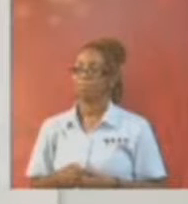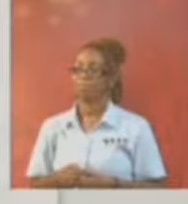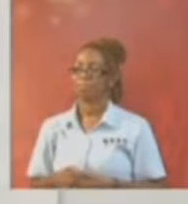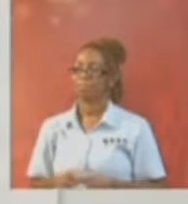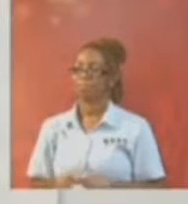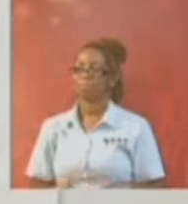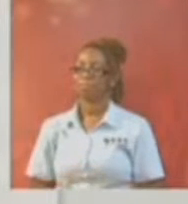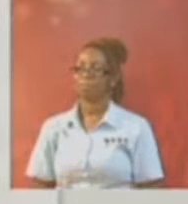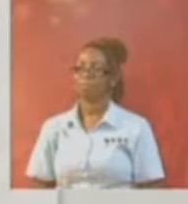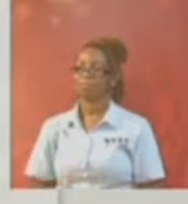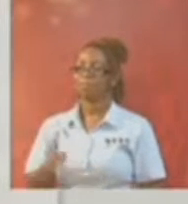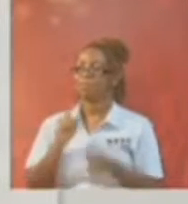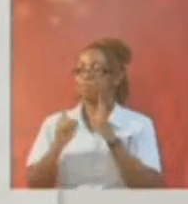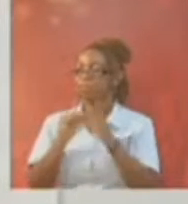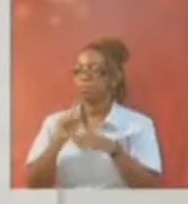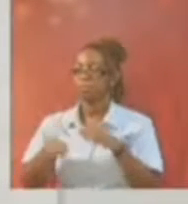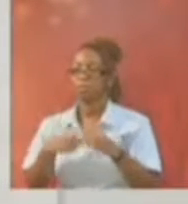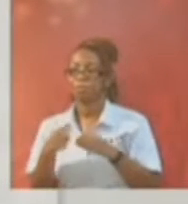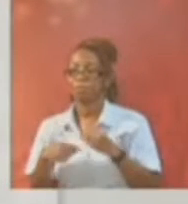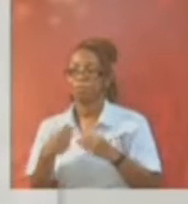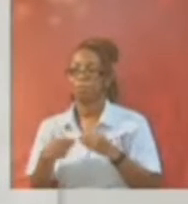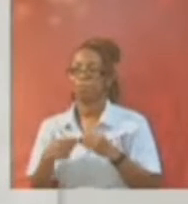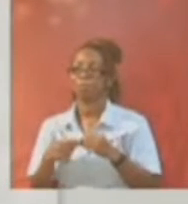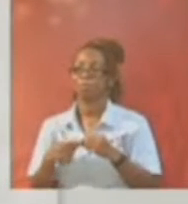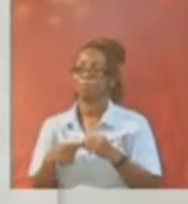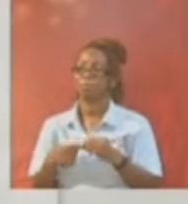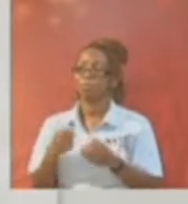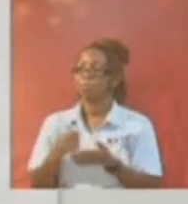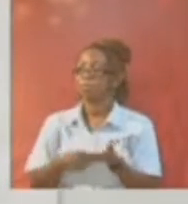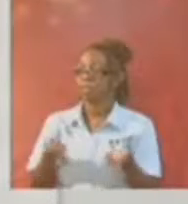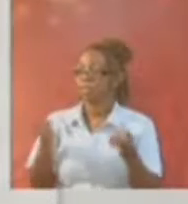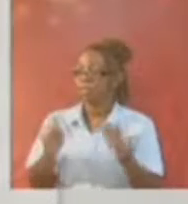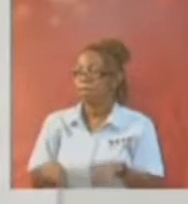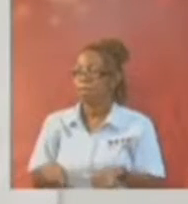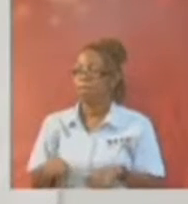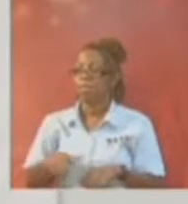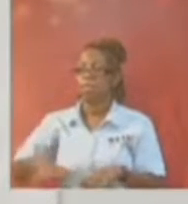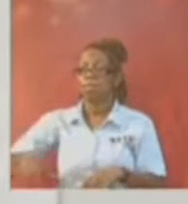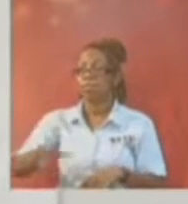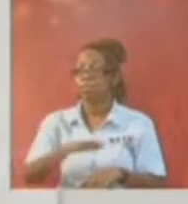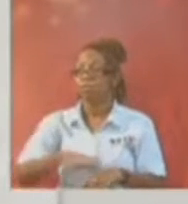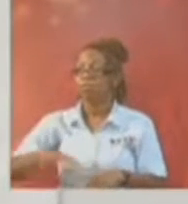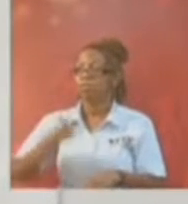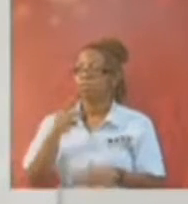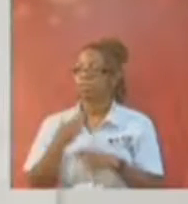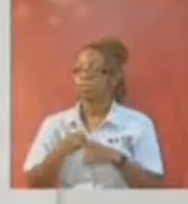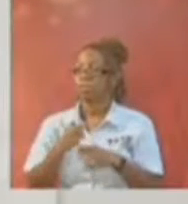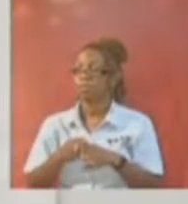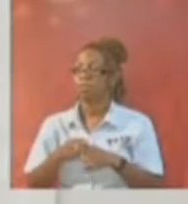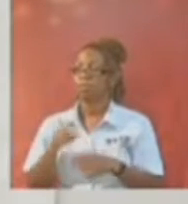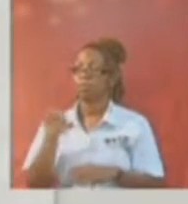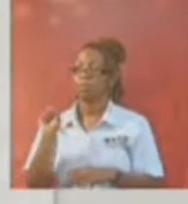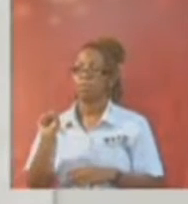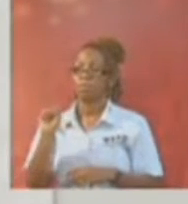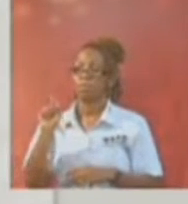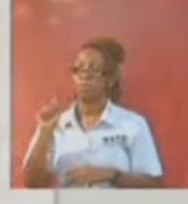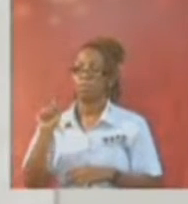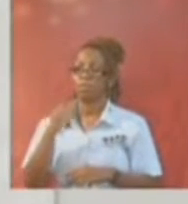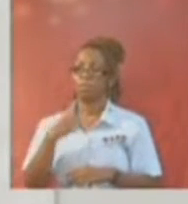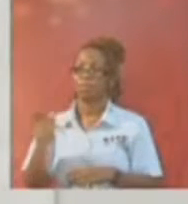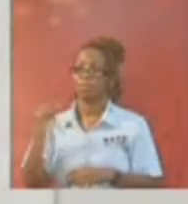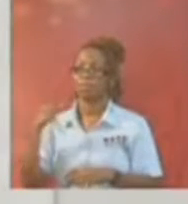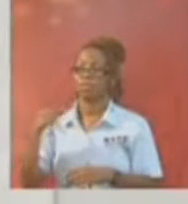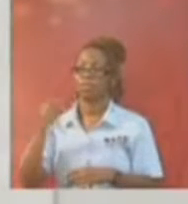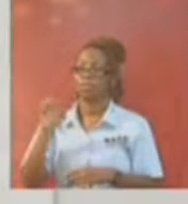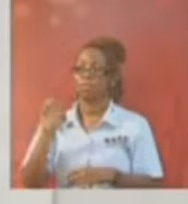epidemiology of the what's going on in St. George East, and I just have a few slides to show you to help to